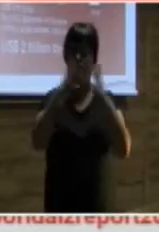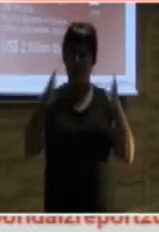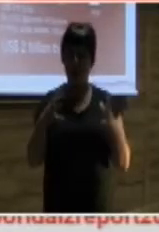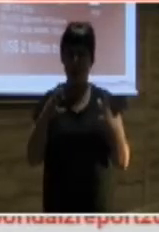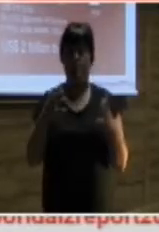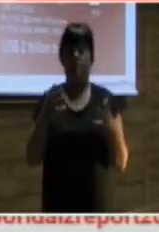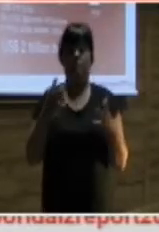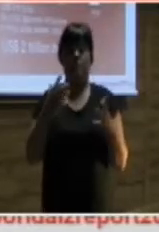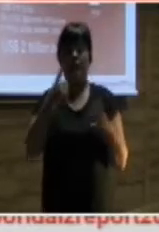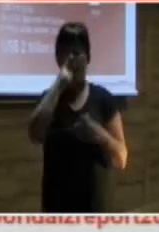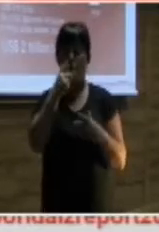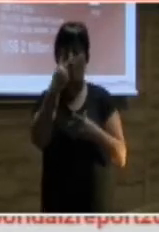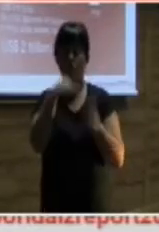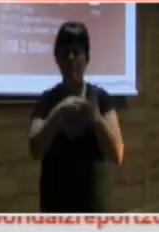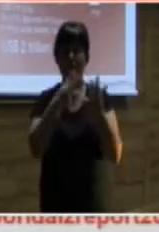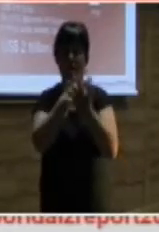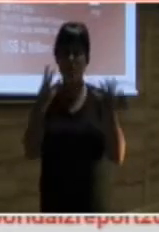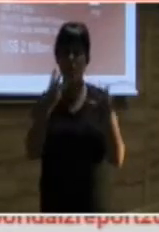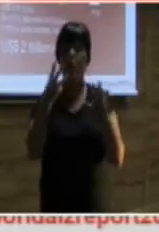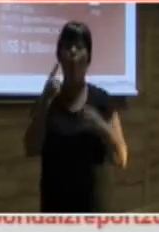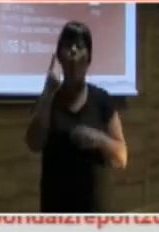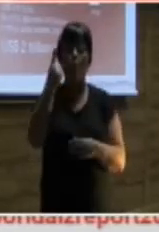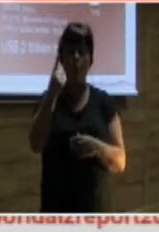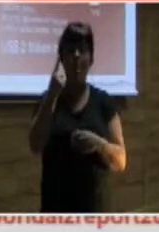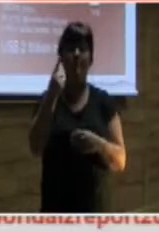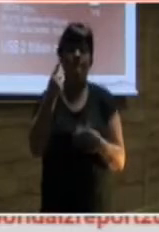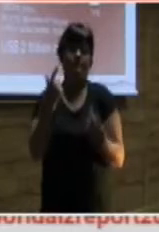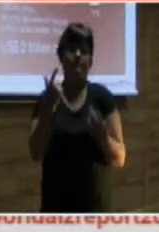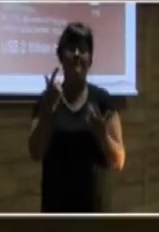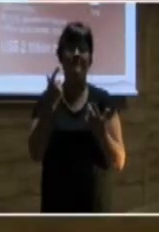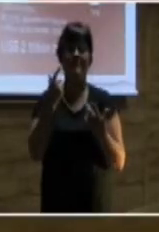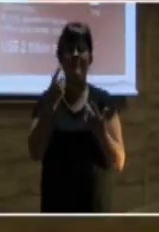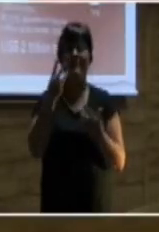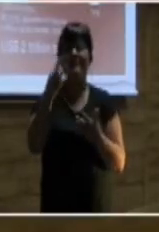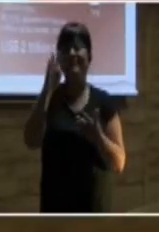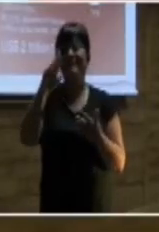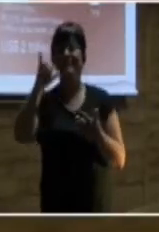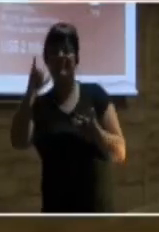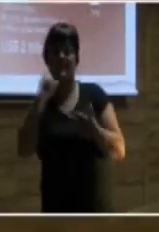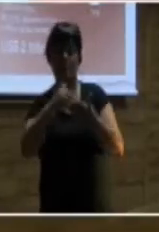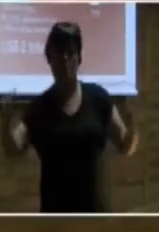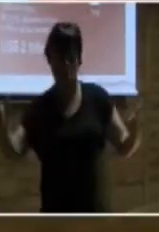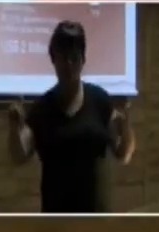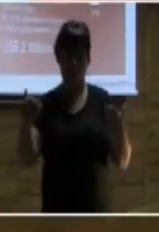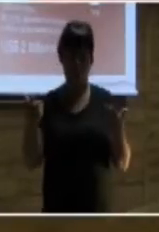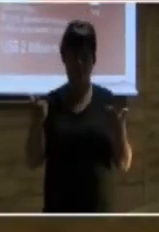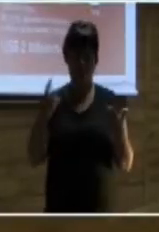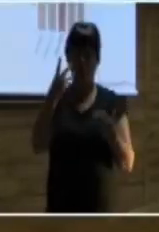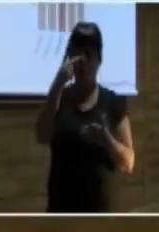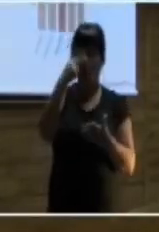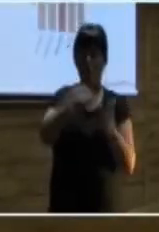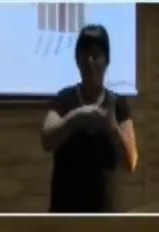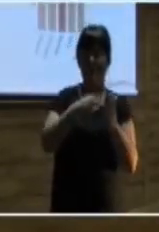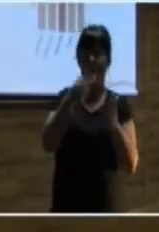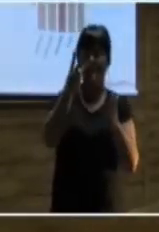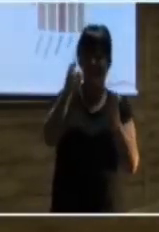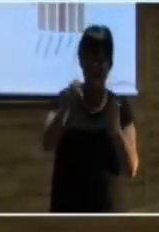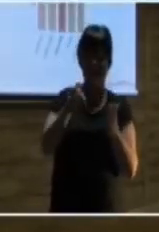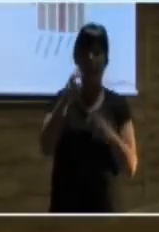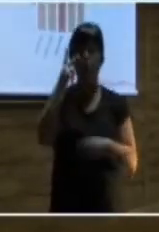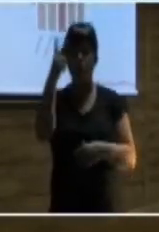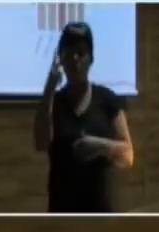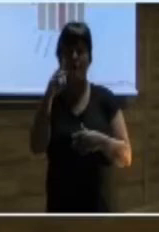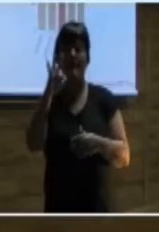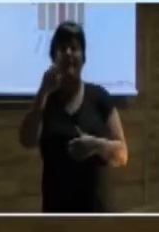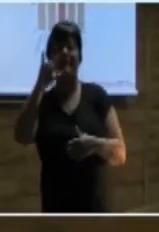trillion, roughly, because dementia, the incidence of dementia is doubling every 20 years. So let's put that a